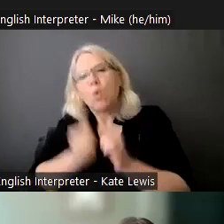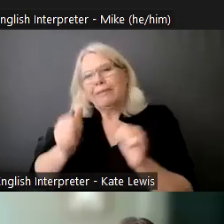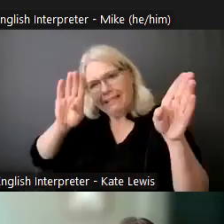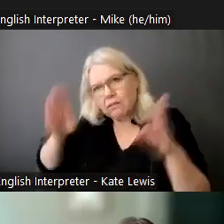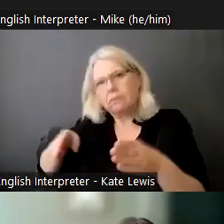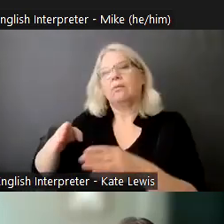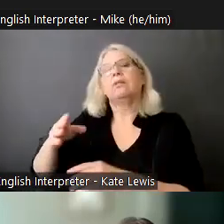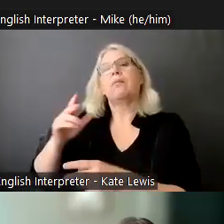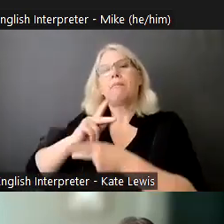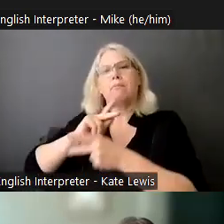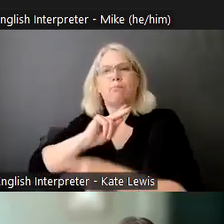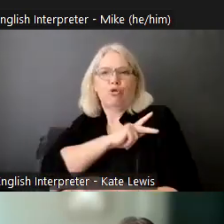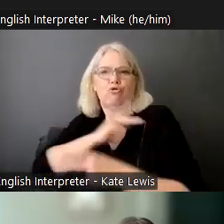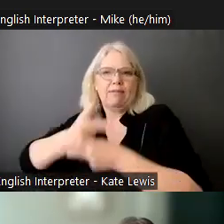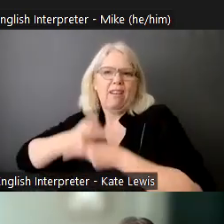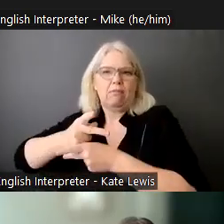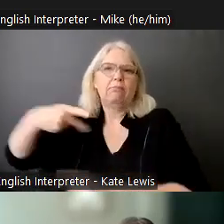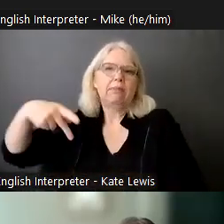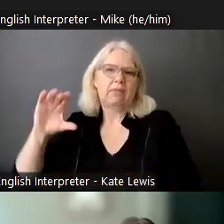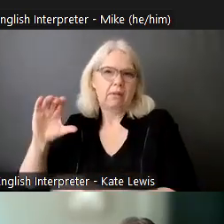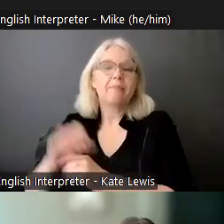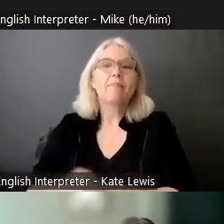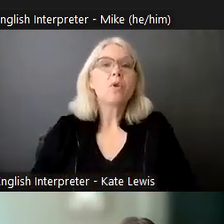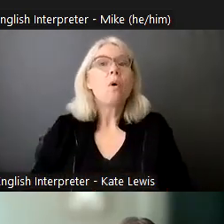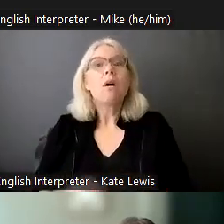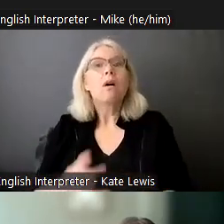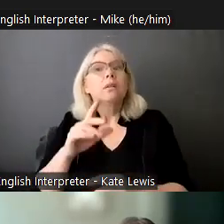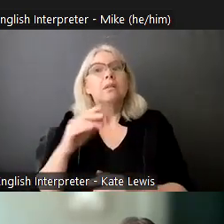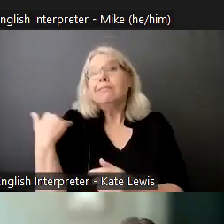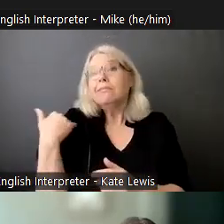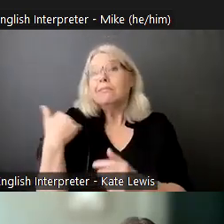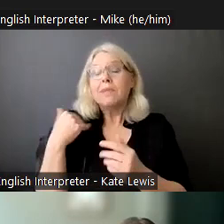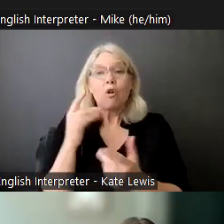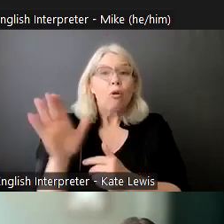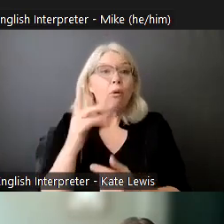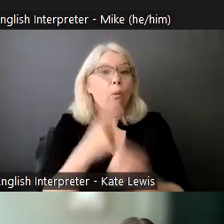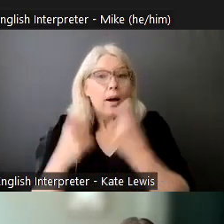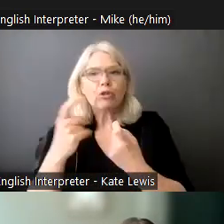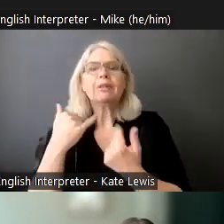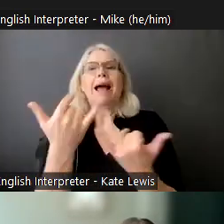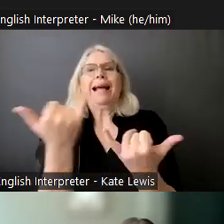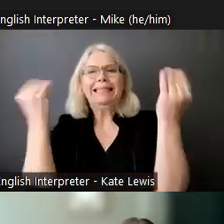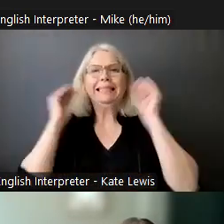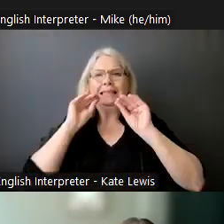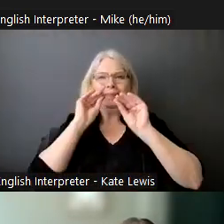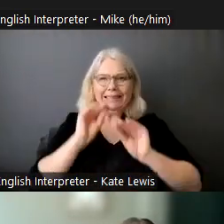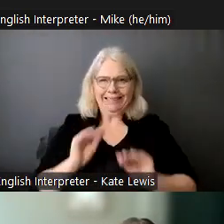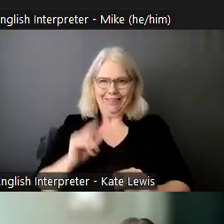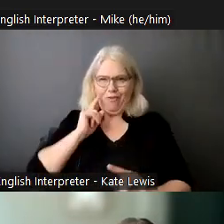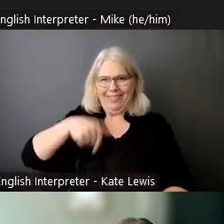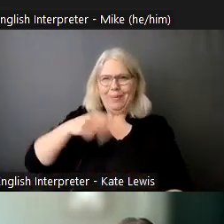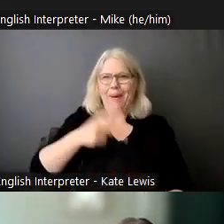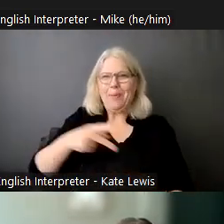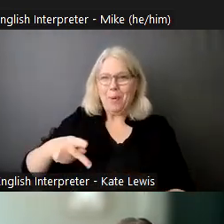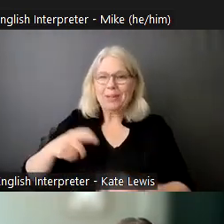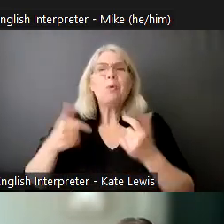me at the last presentation and put them together in this PowerPoint for you. So we're going to try to go through it in an orderly fashion, but